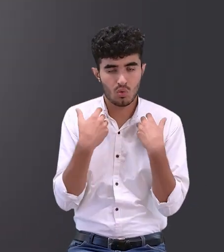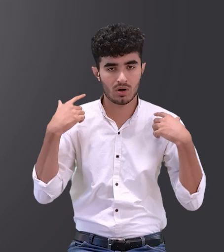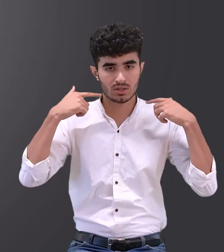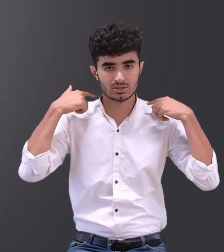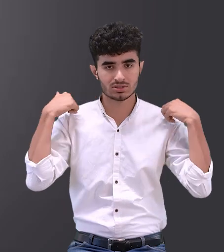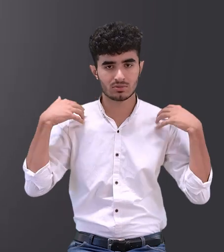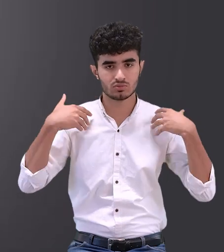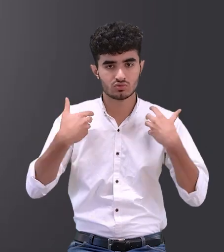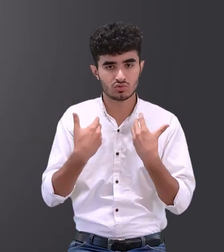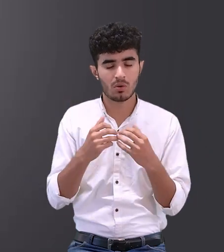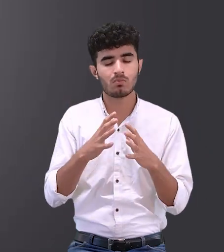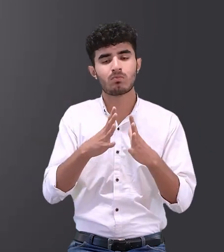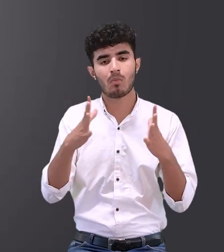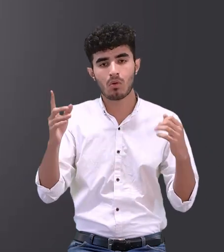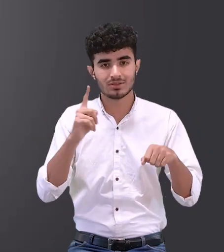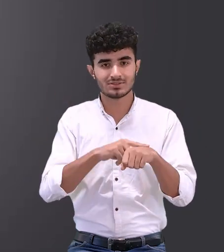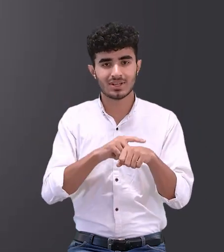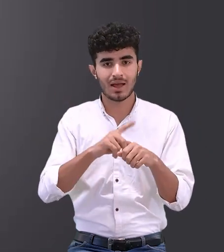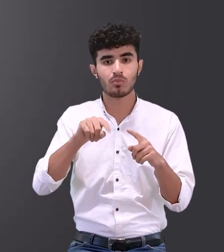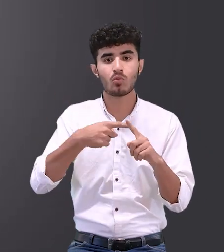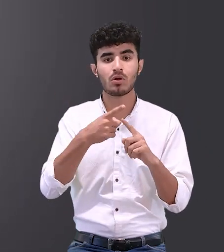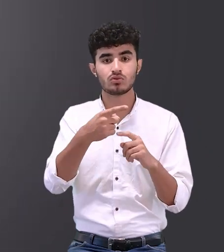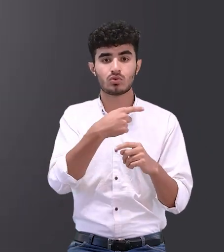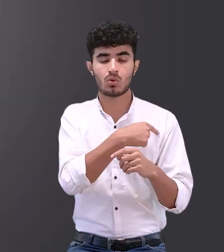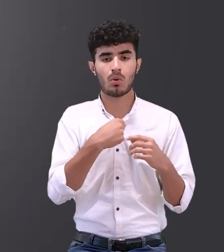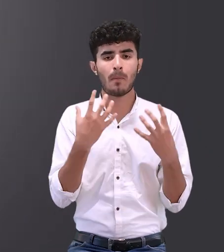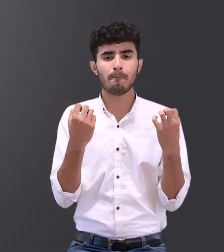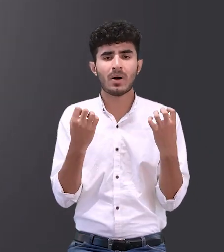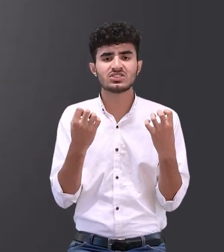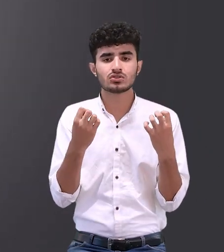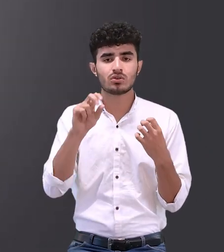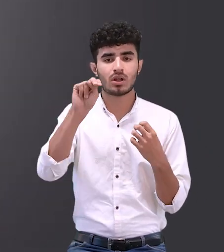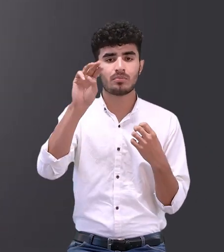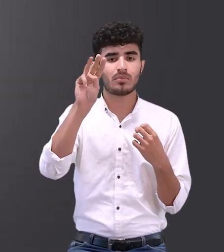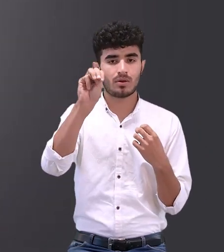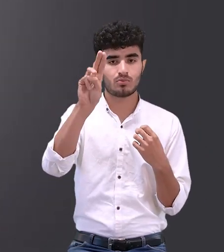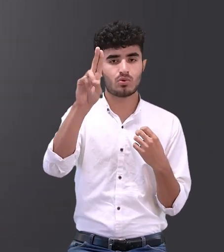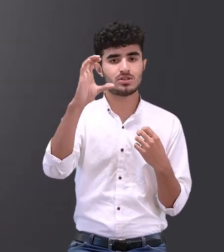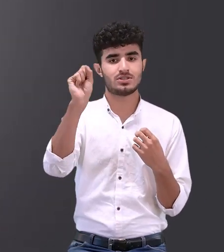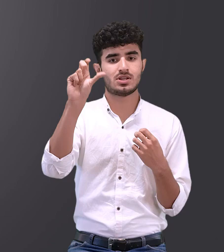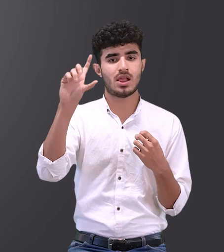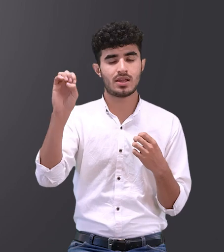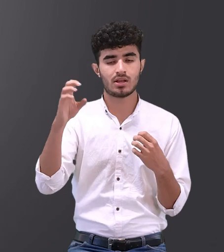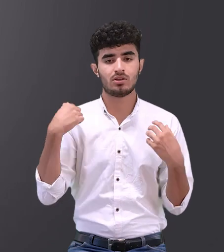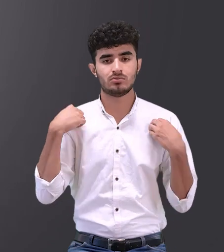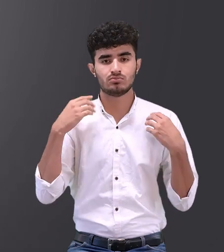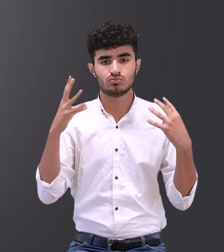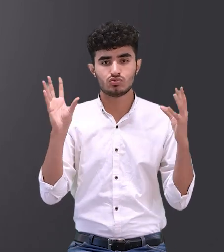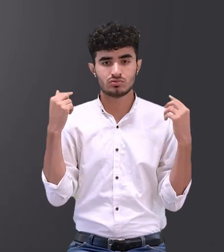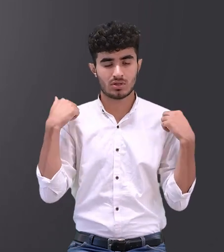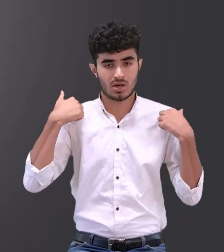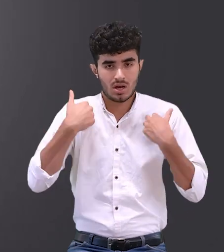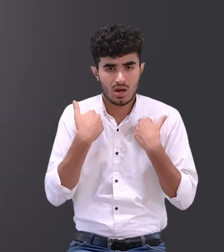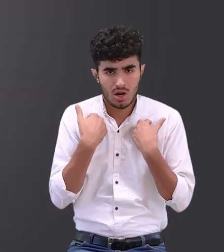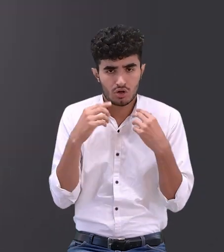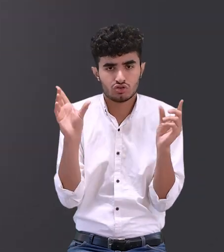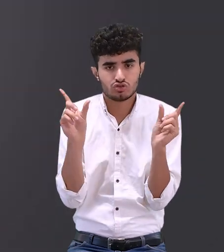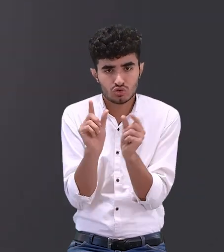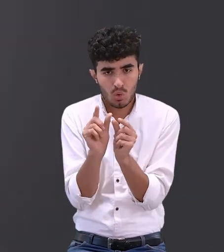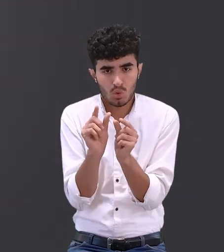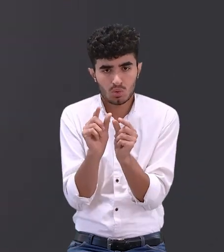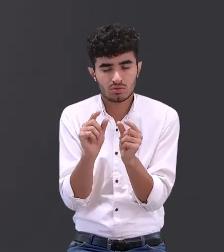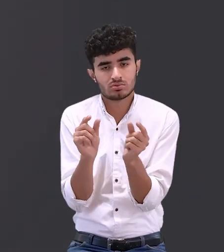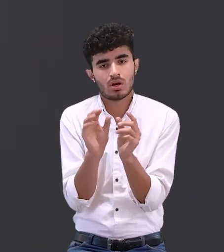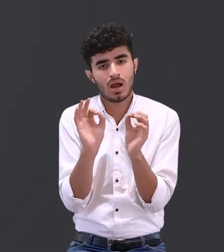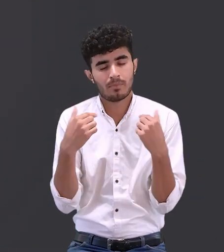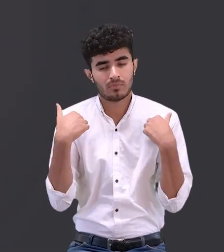time, your intercostal muscles, the muscles between your ribs, become shorter. And so if you're ever told